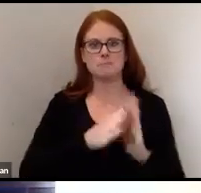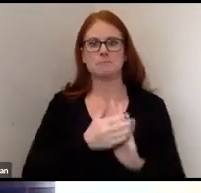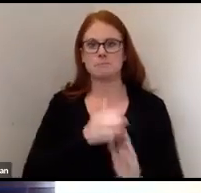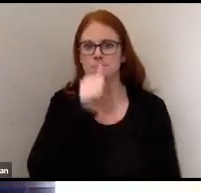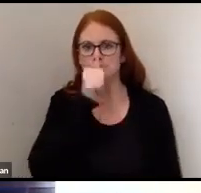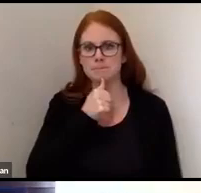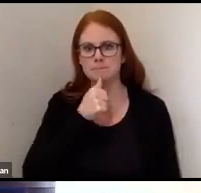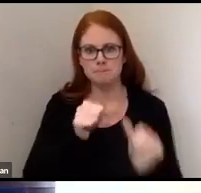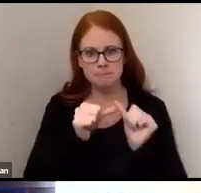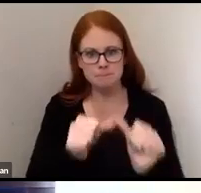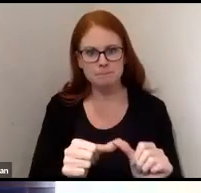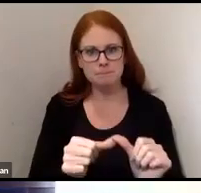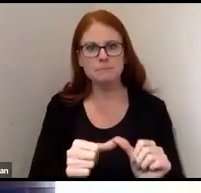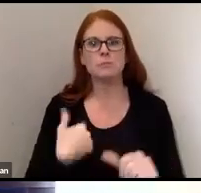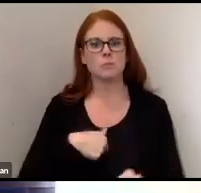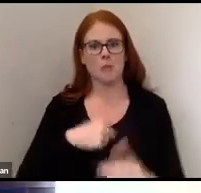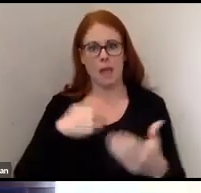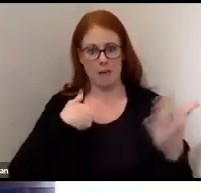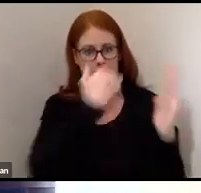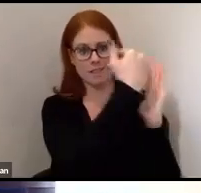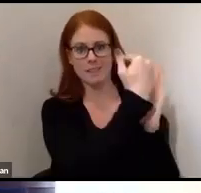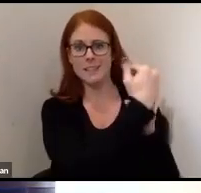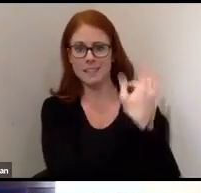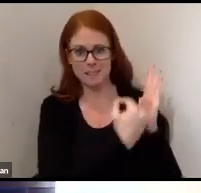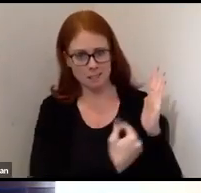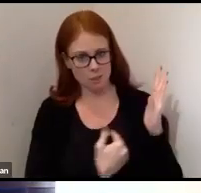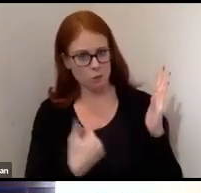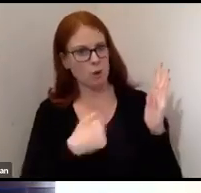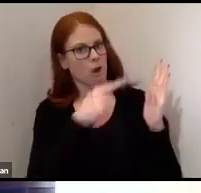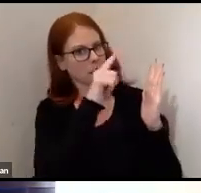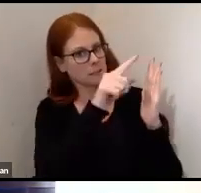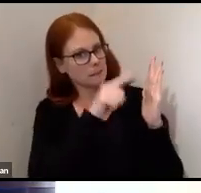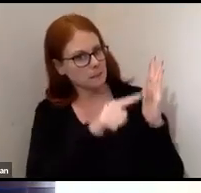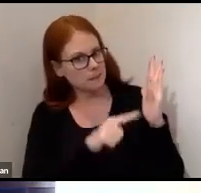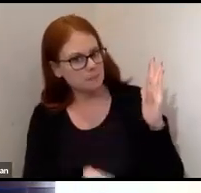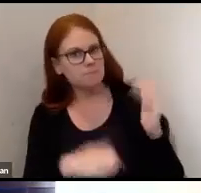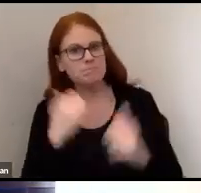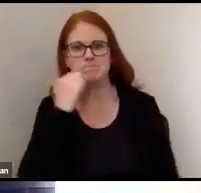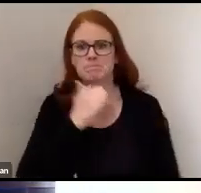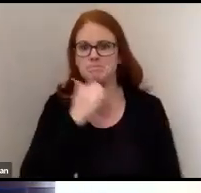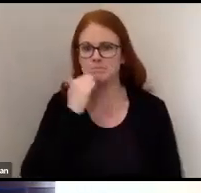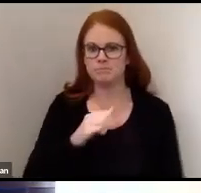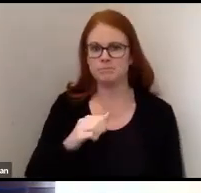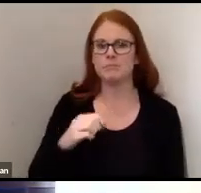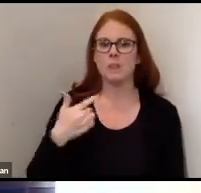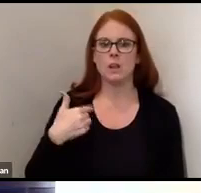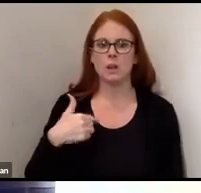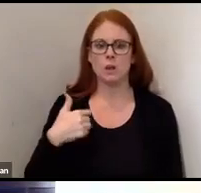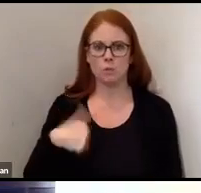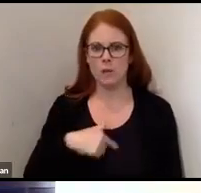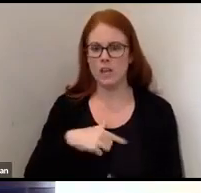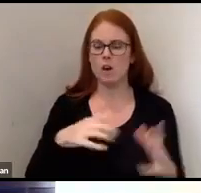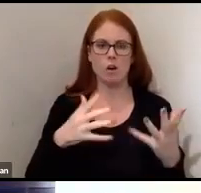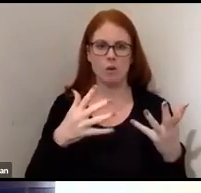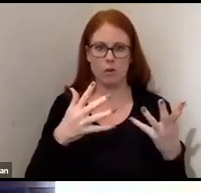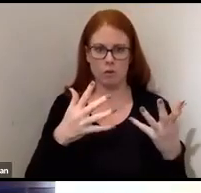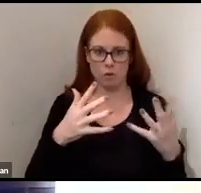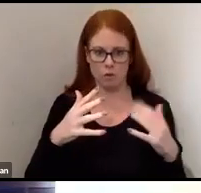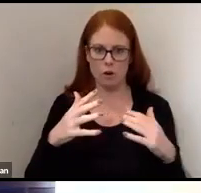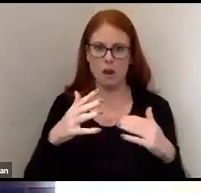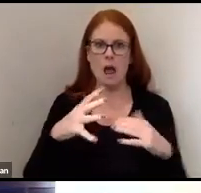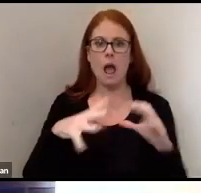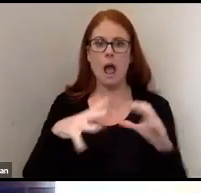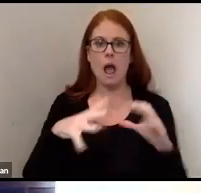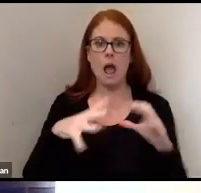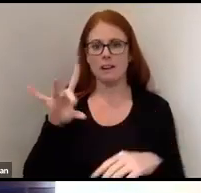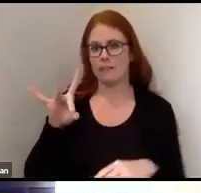working through our list. Elizabeth can speak some more as to how we are outside of the 80 plus, but how we are going